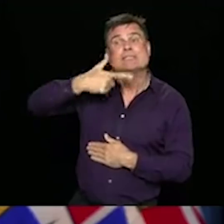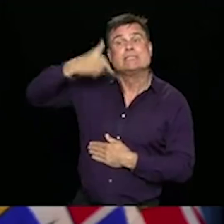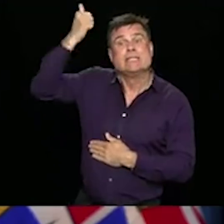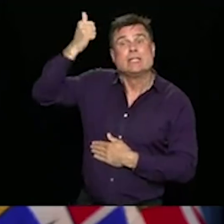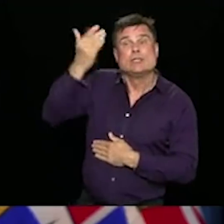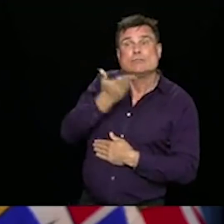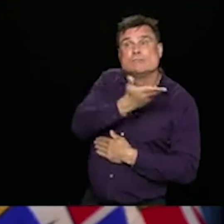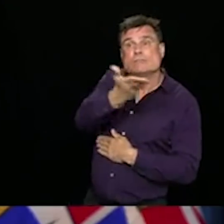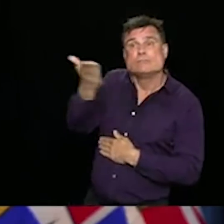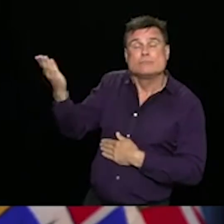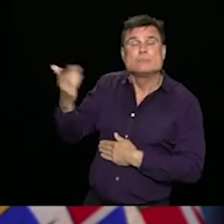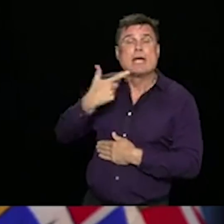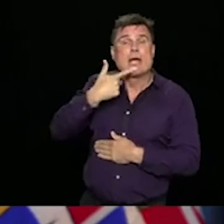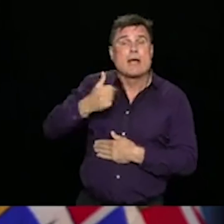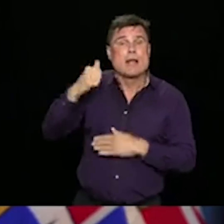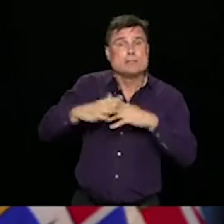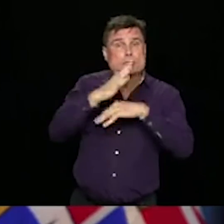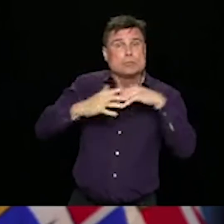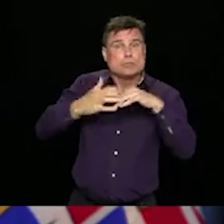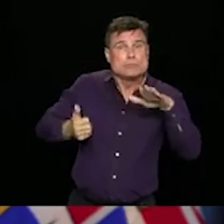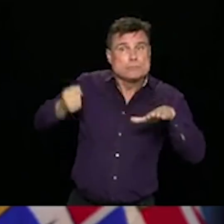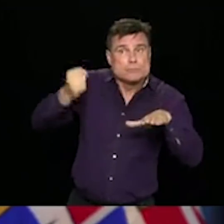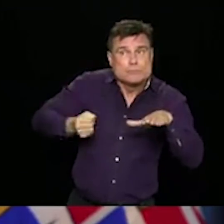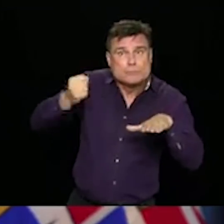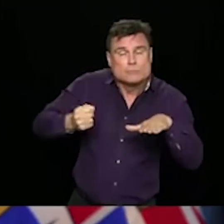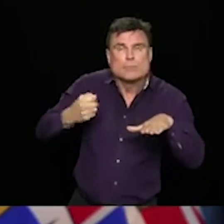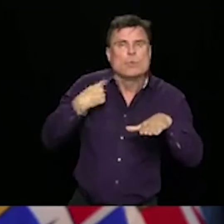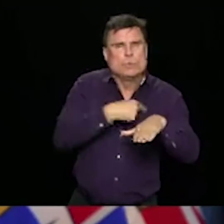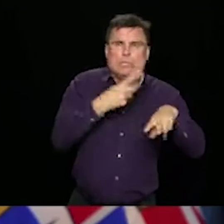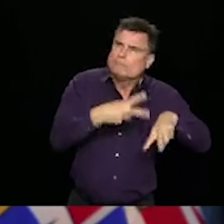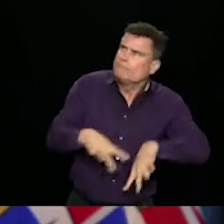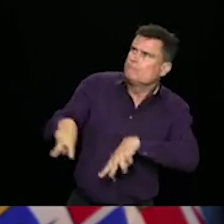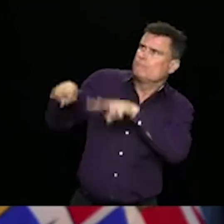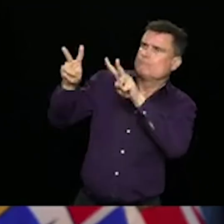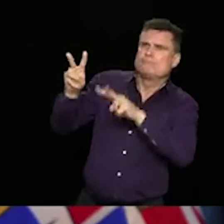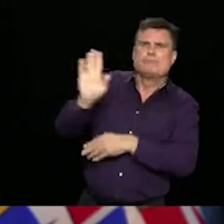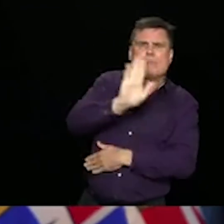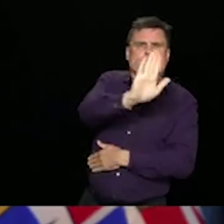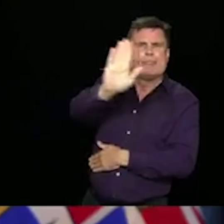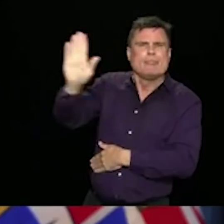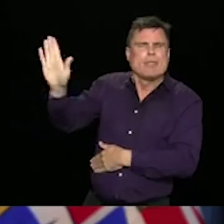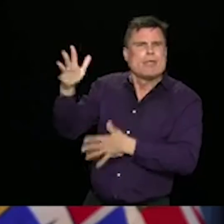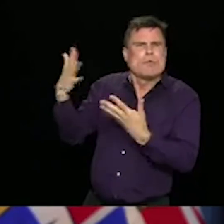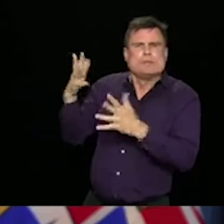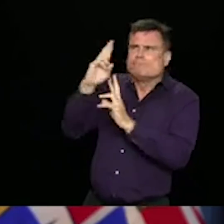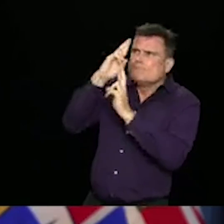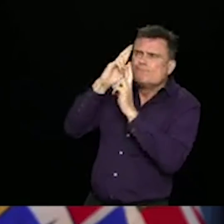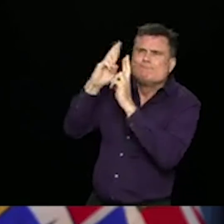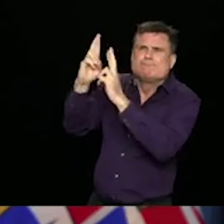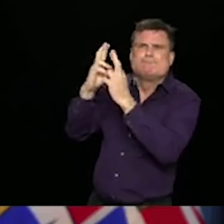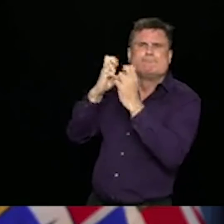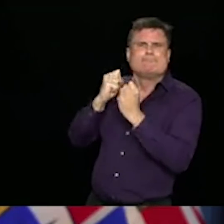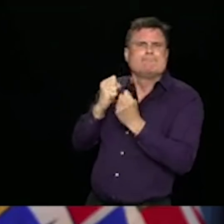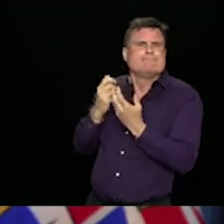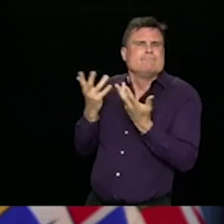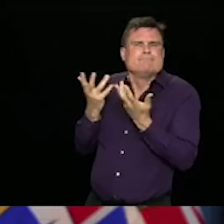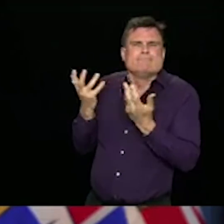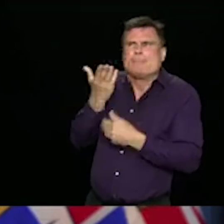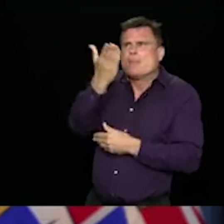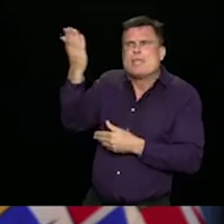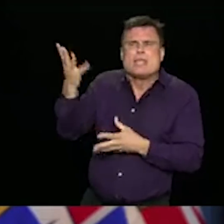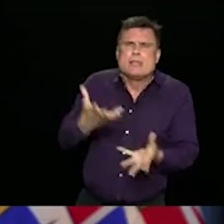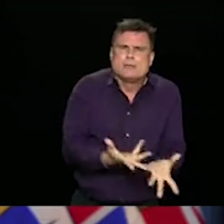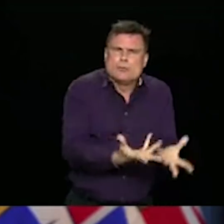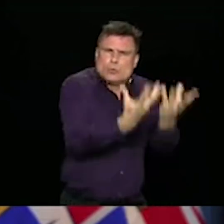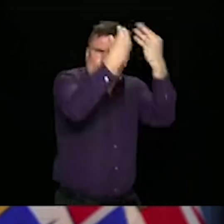the well-being of our communities. They're the keepers of our history and, in many cases, our culture and language. Let's take